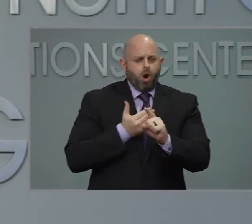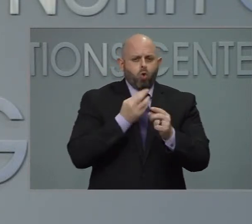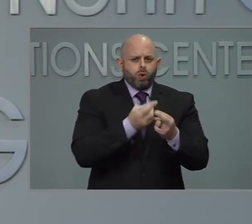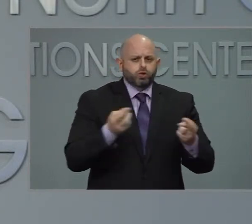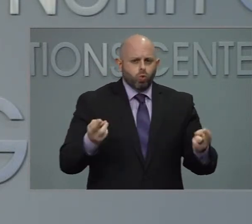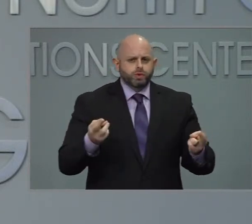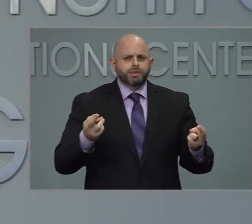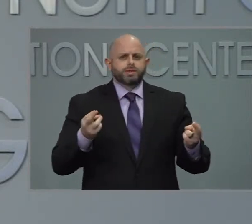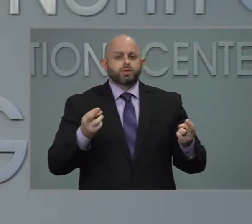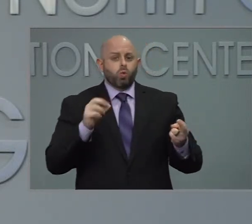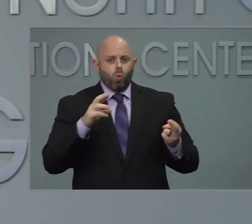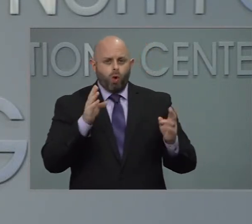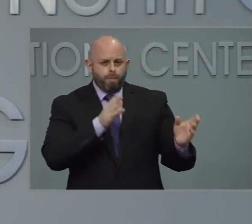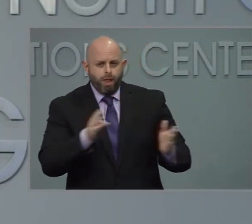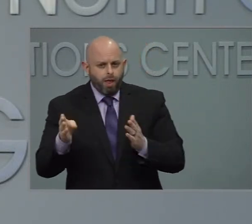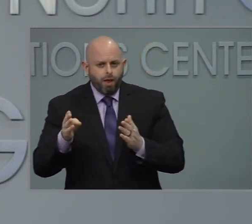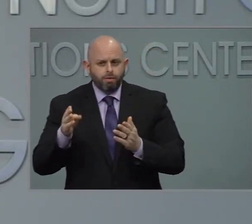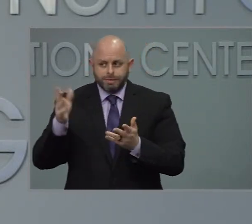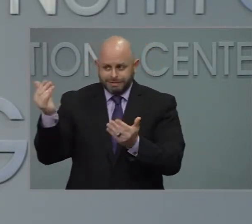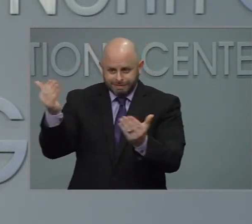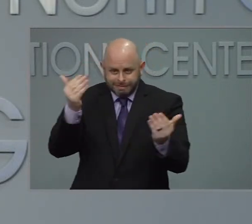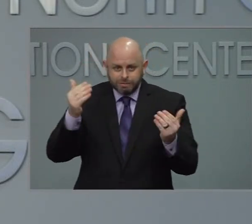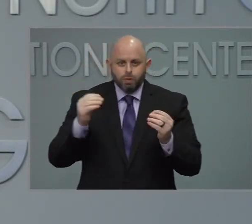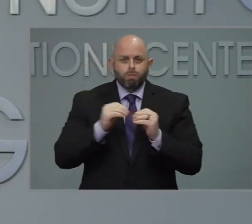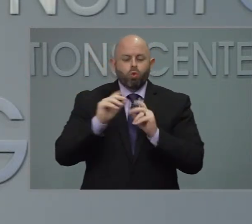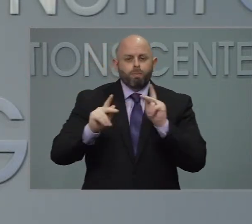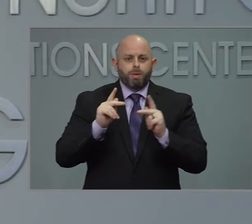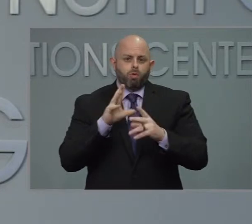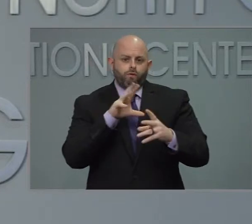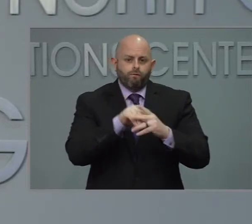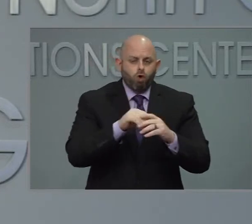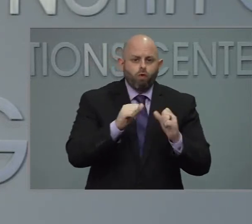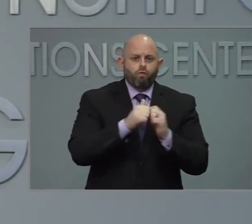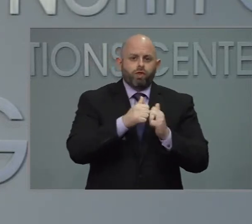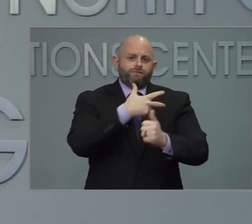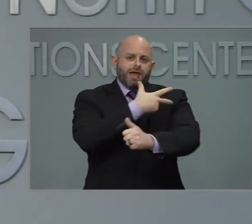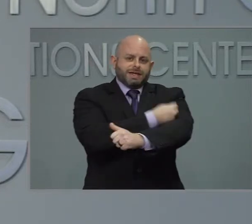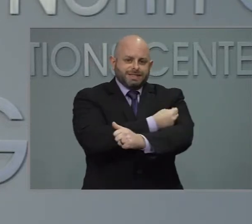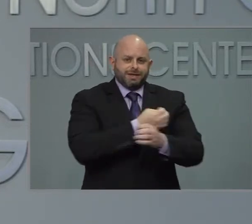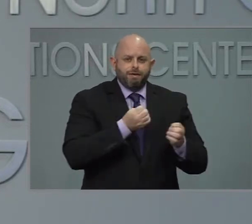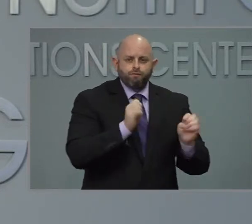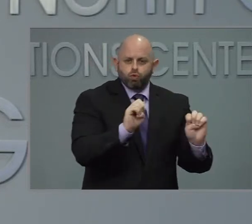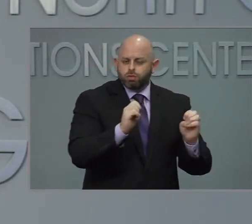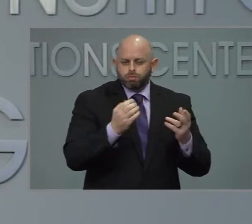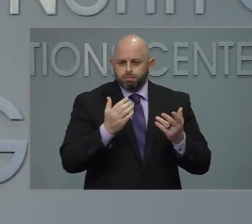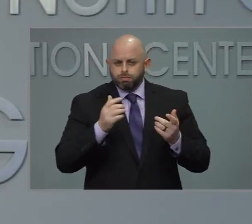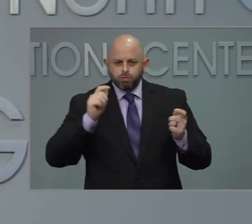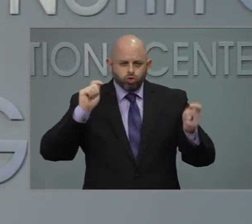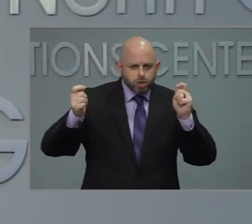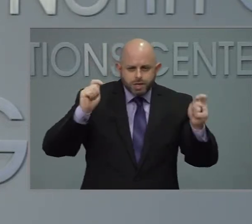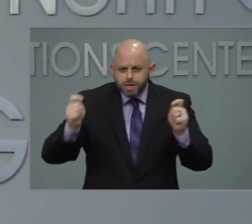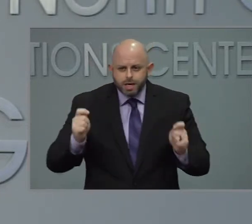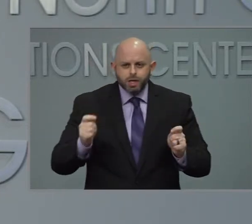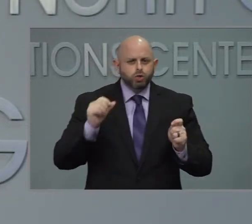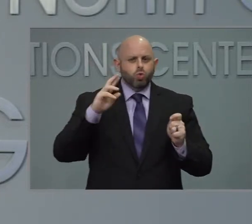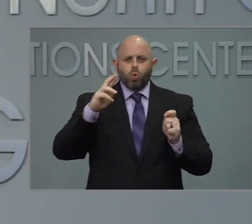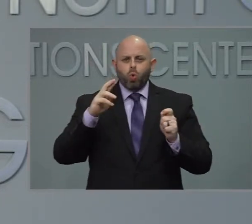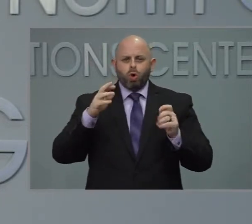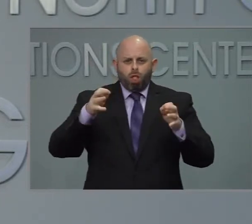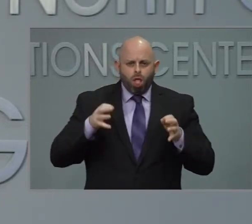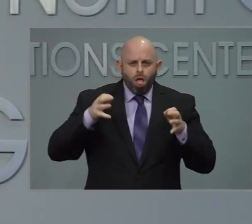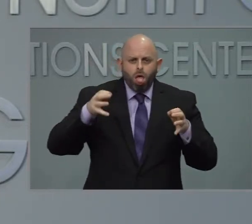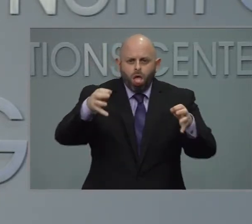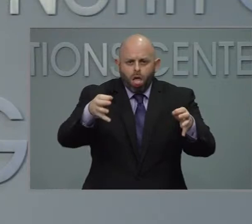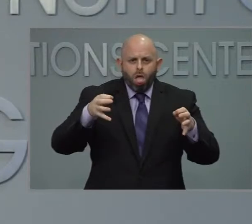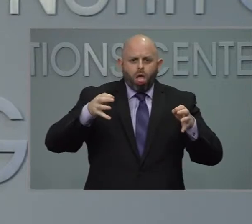to actually get more people to get involved in the vaccination efforts? Is that rerouting anything? Is that causing things to be moved up? Is